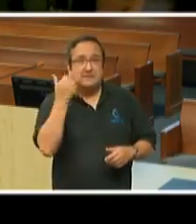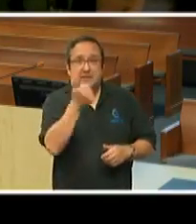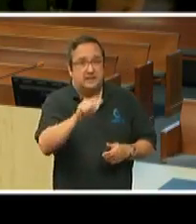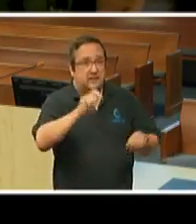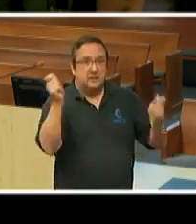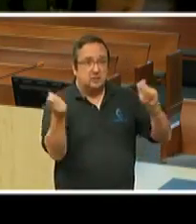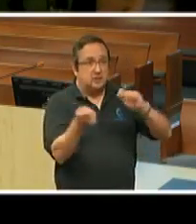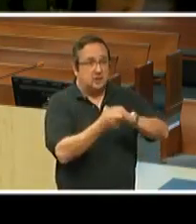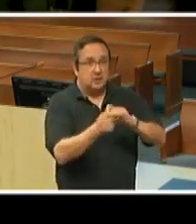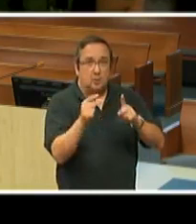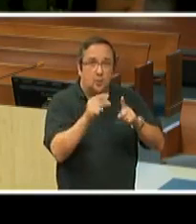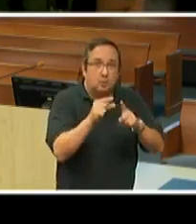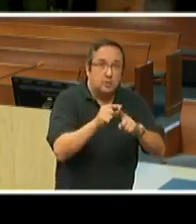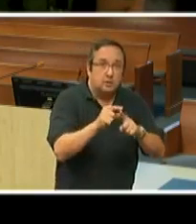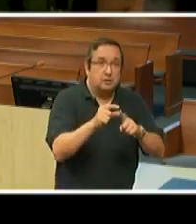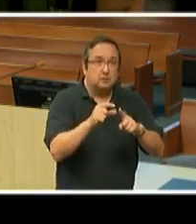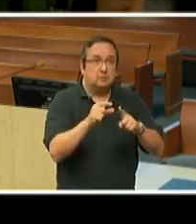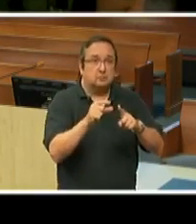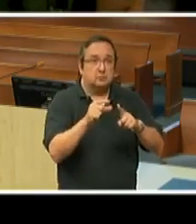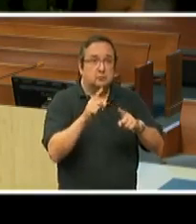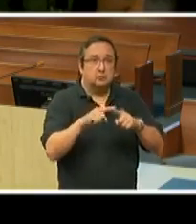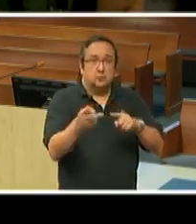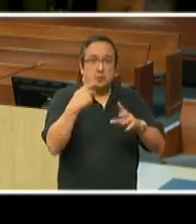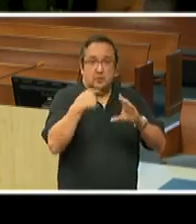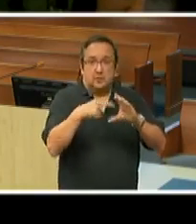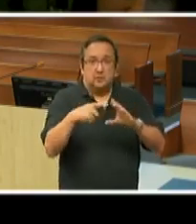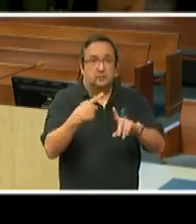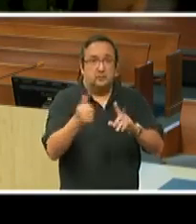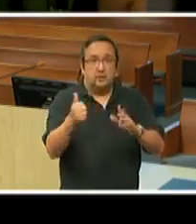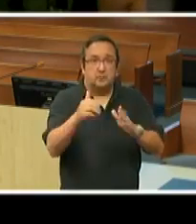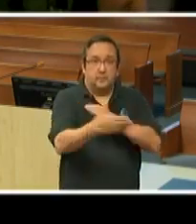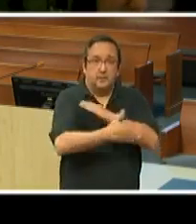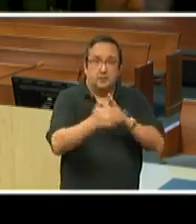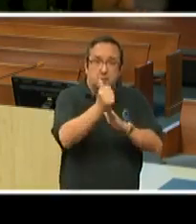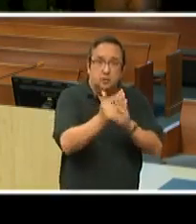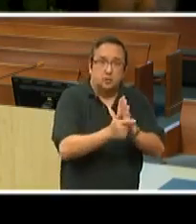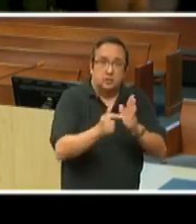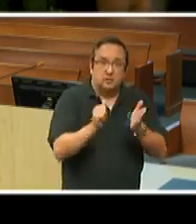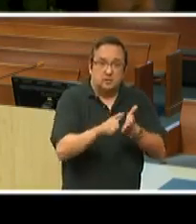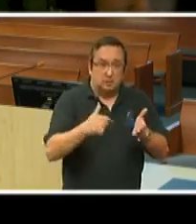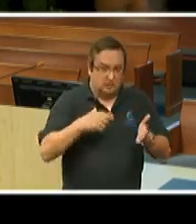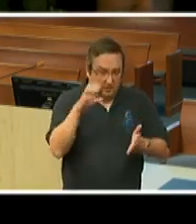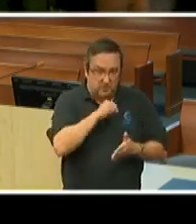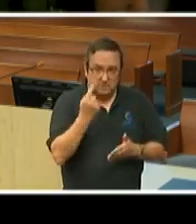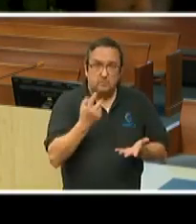change wording other than the two emails from the county attorney. Is there another one that I'm missing?